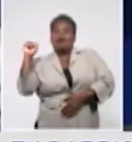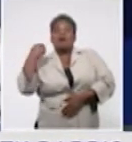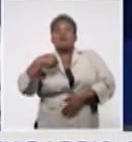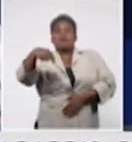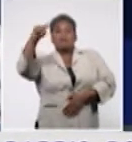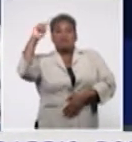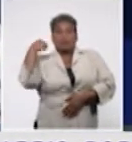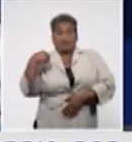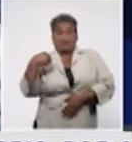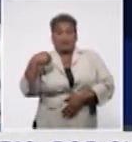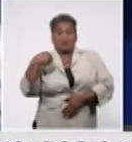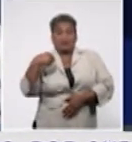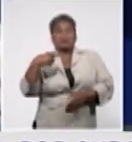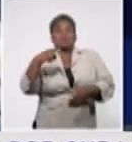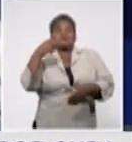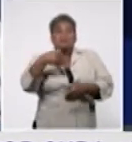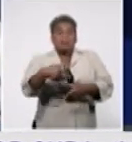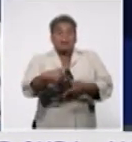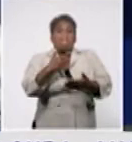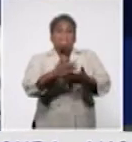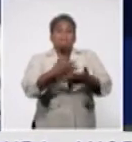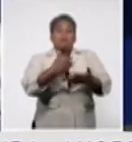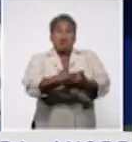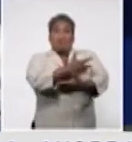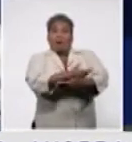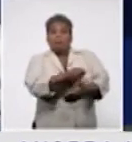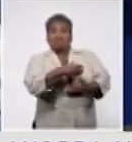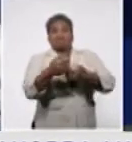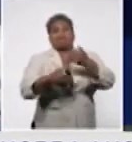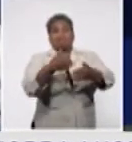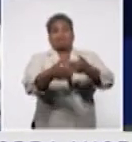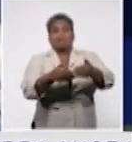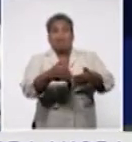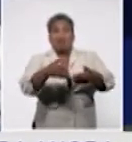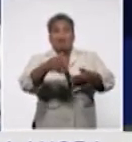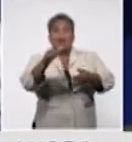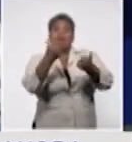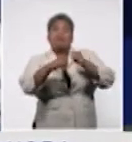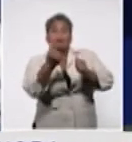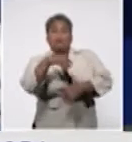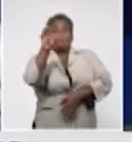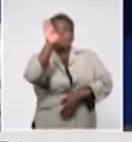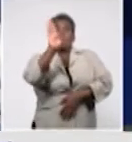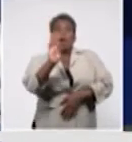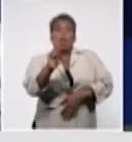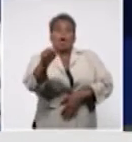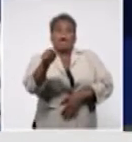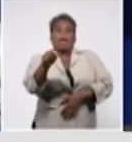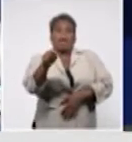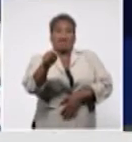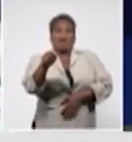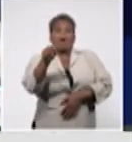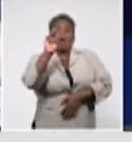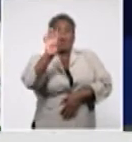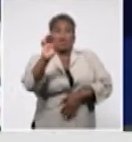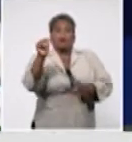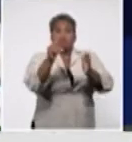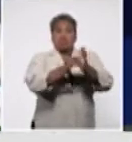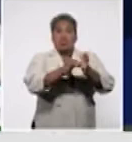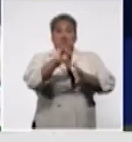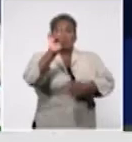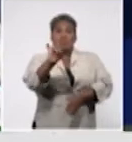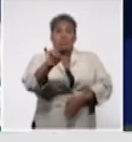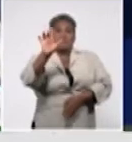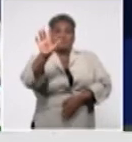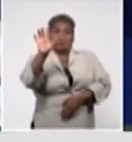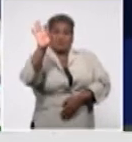4,958 samples were processed in the molecular biology laboratories of our country. Almost 5,000 samples, although the goal is to